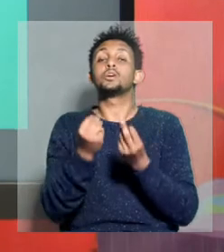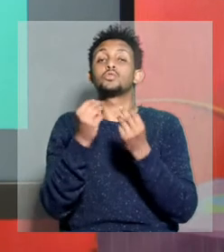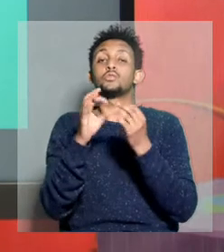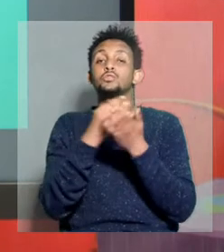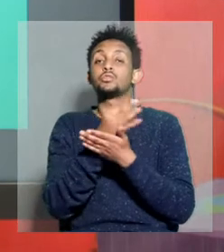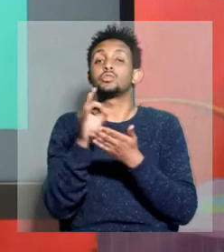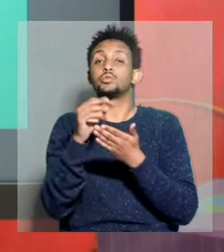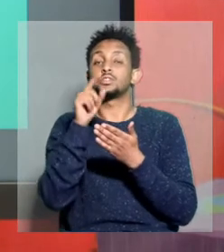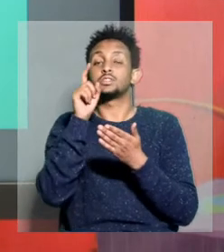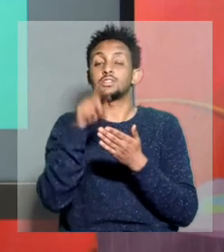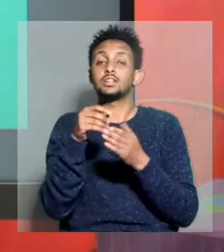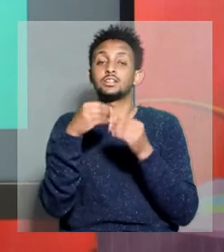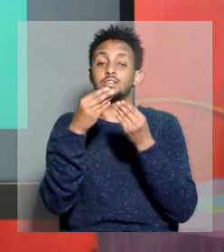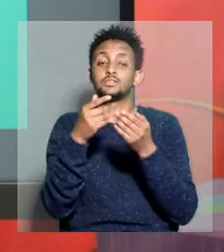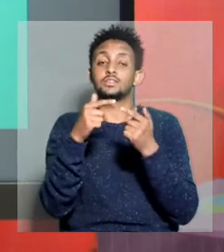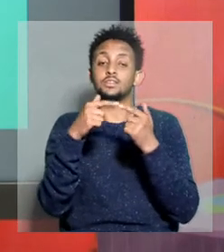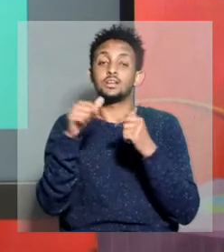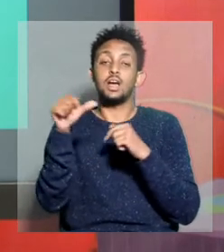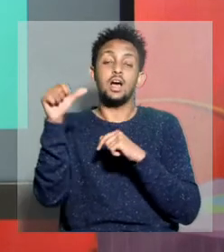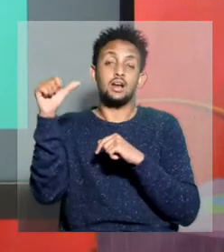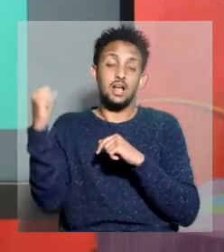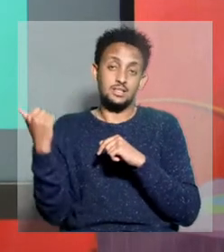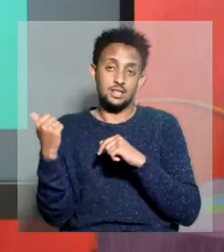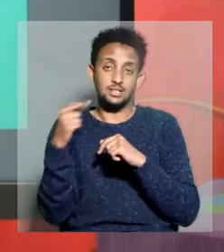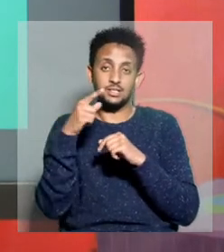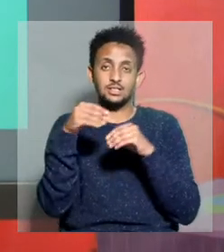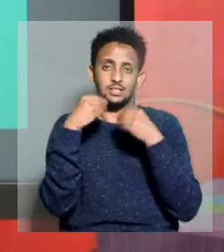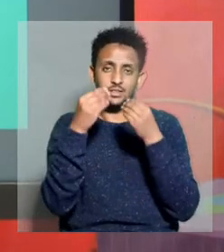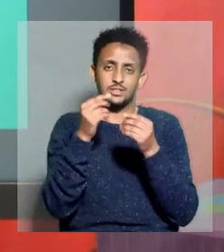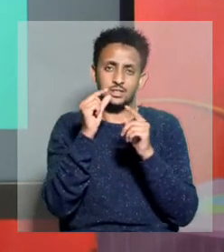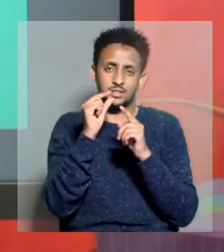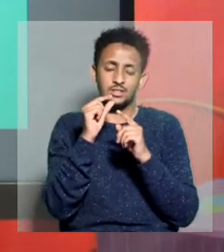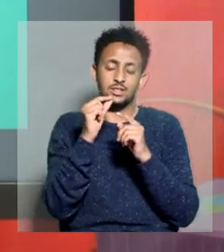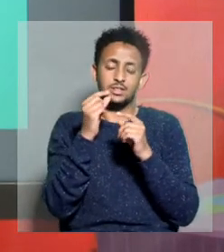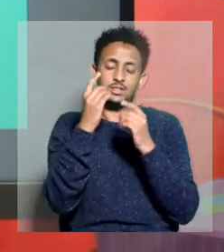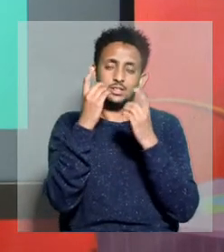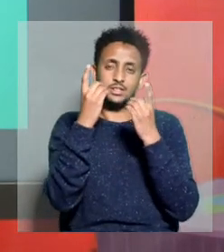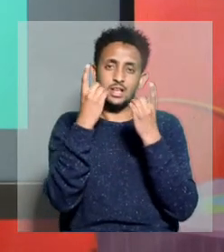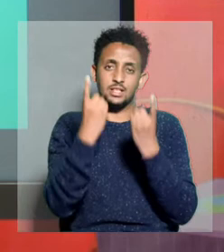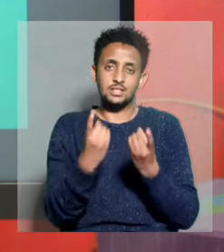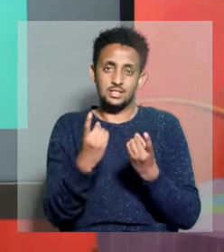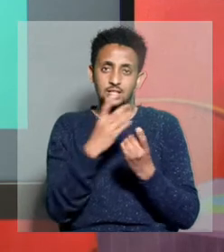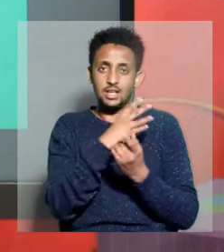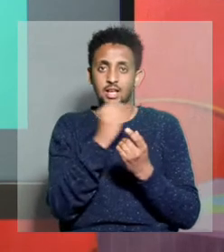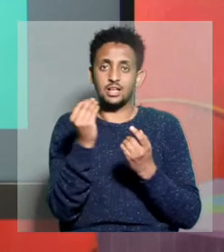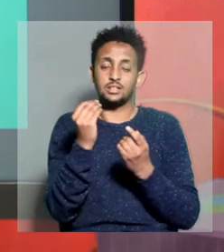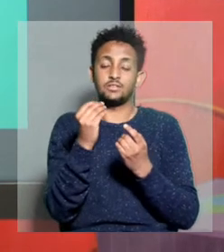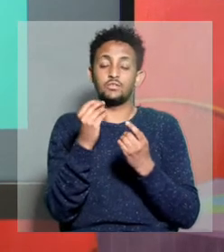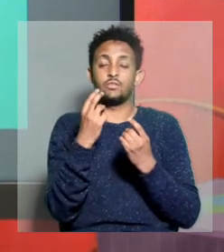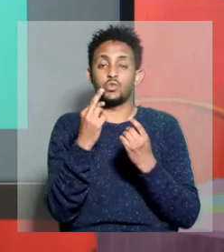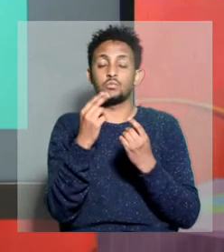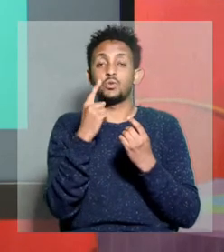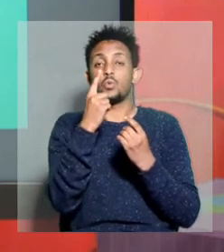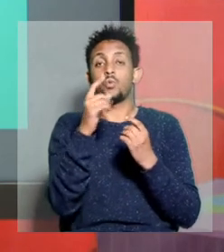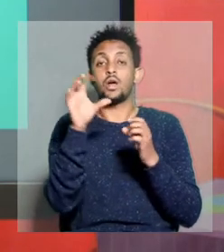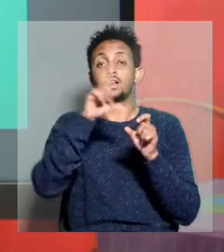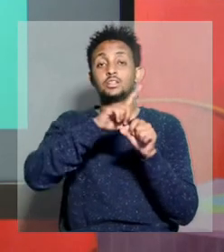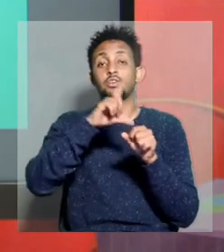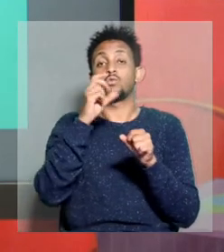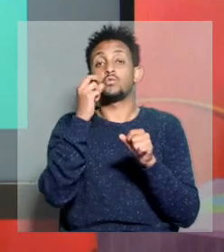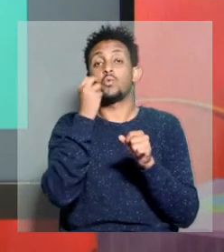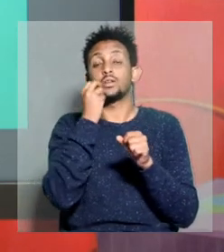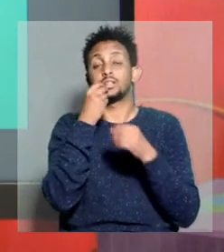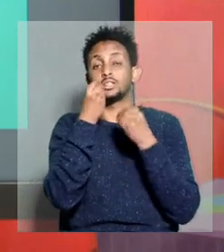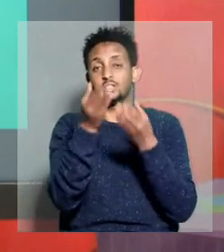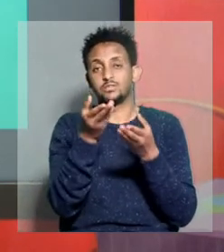not actually given. Rather, it is given in terms of density and volume. Usually, 1 liter of water might be